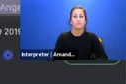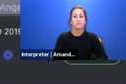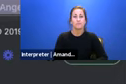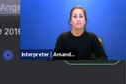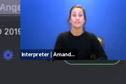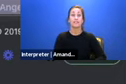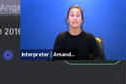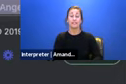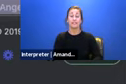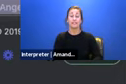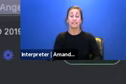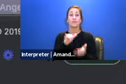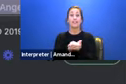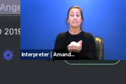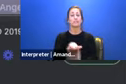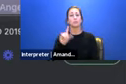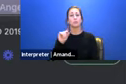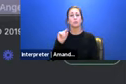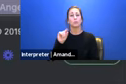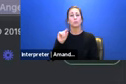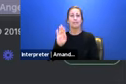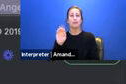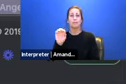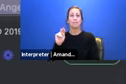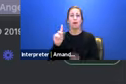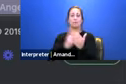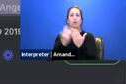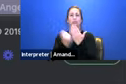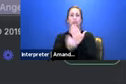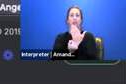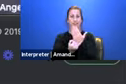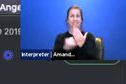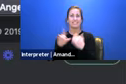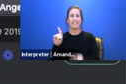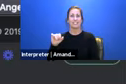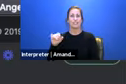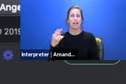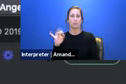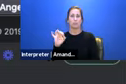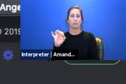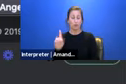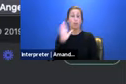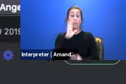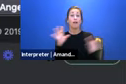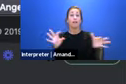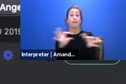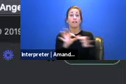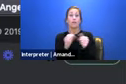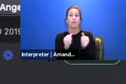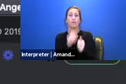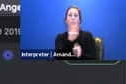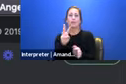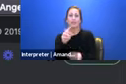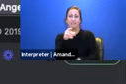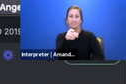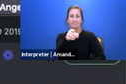ISD 2019 Bond Projects Dashboard. There is a page where this will live on our website currently. I'll navigate to it to show you how you